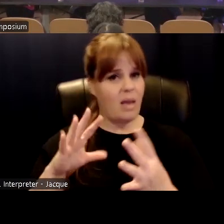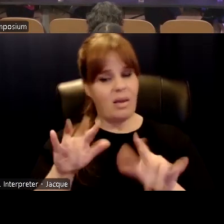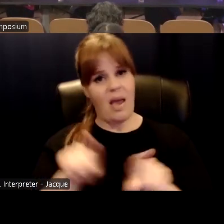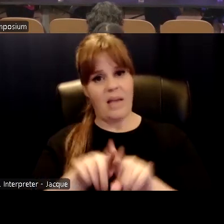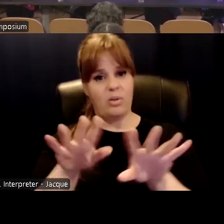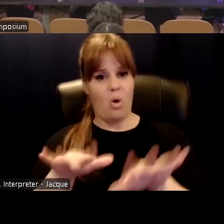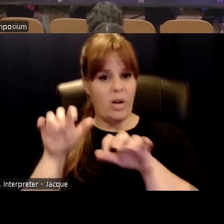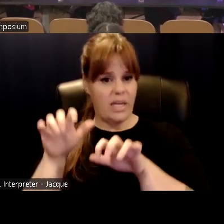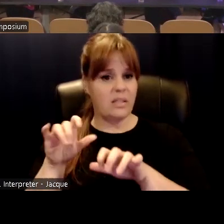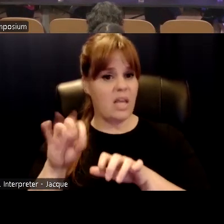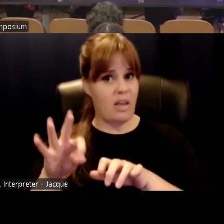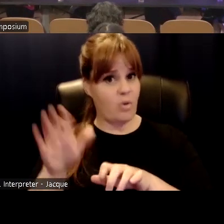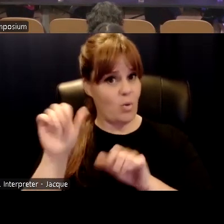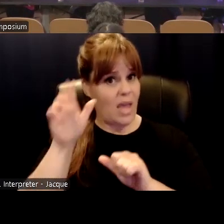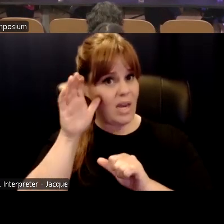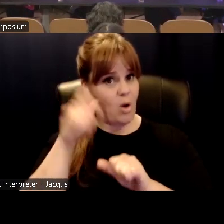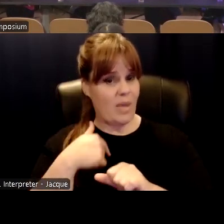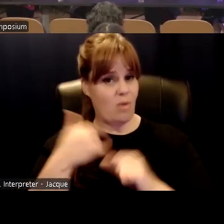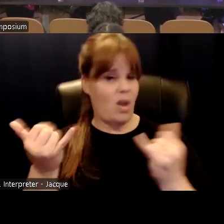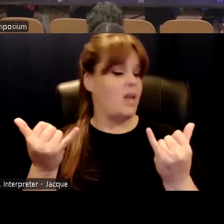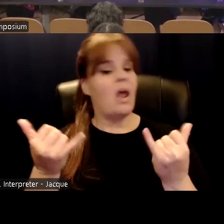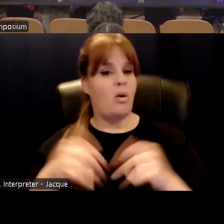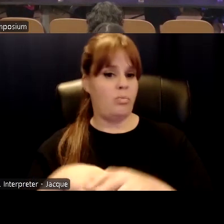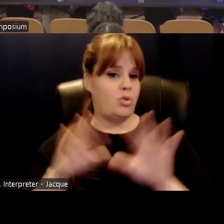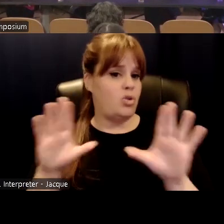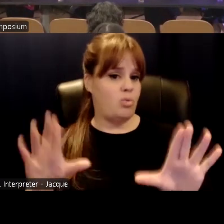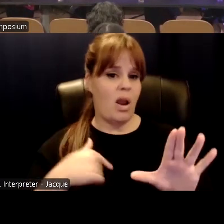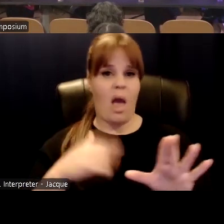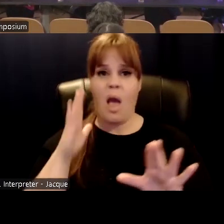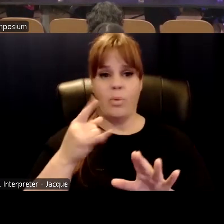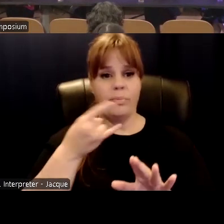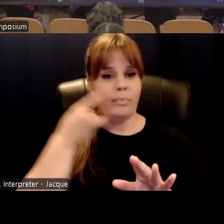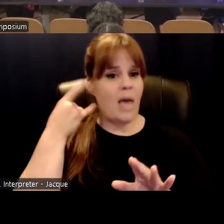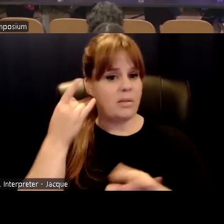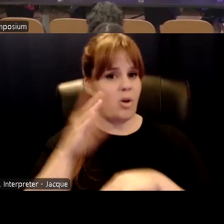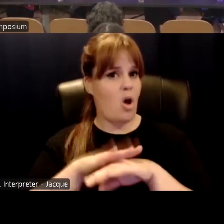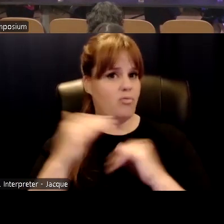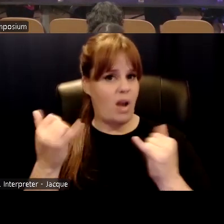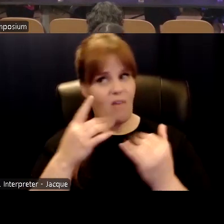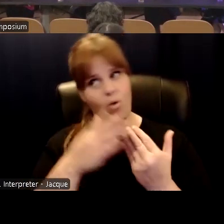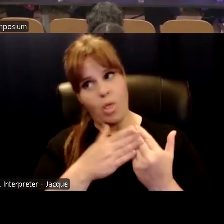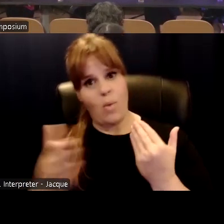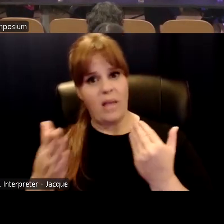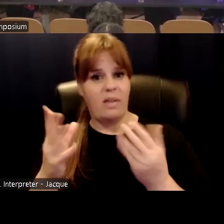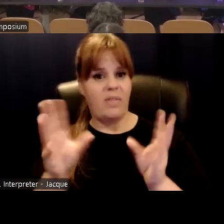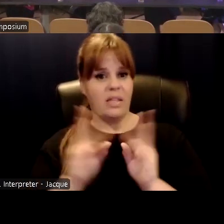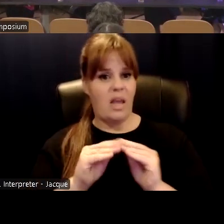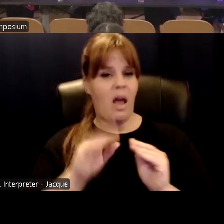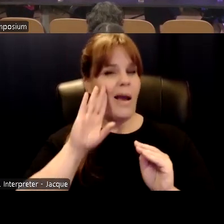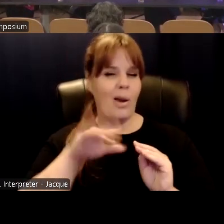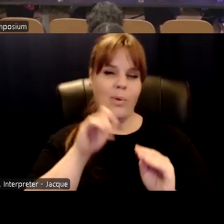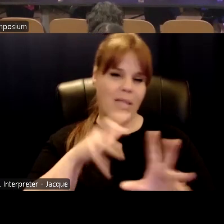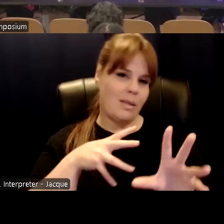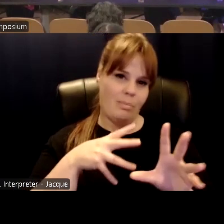So if you can hear me right now, which is great, I will put my mask on right now for the rest of the session. I know that doesn't make up for